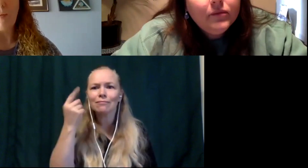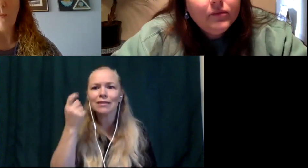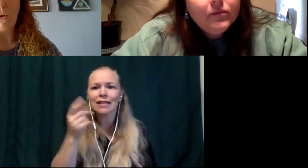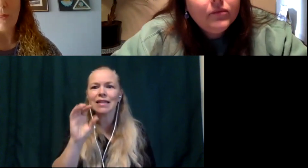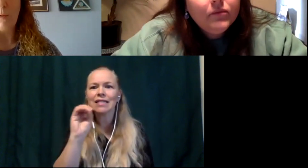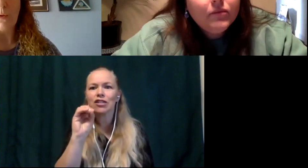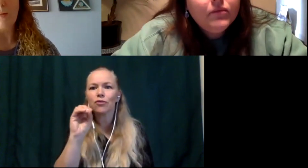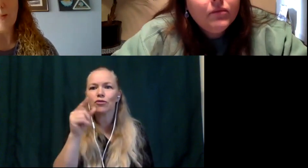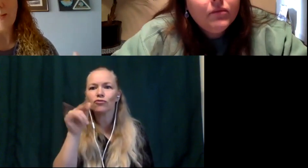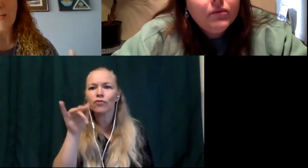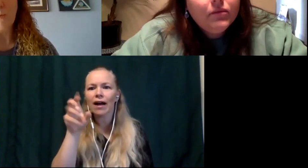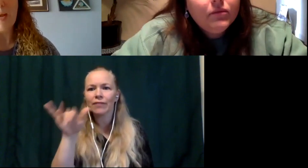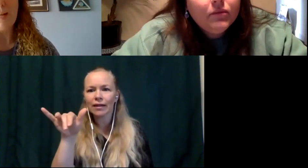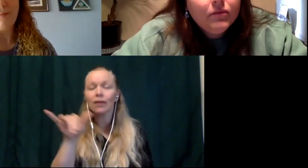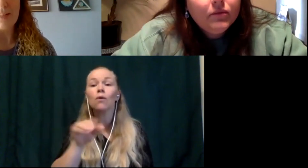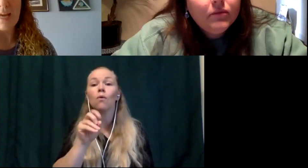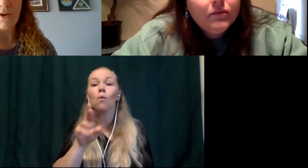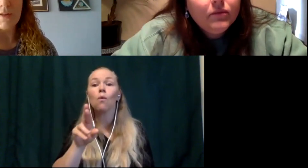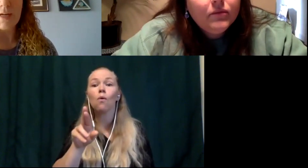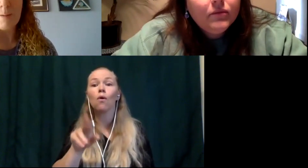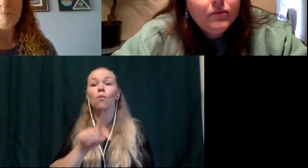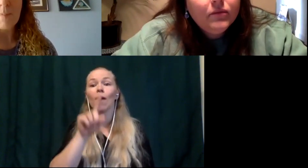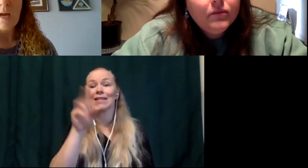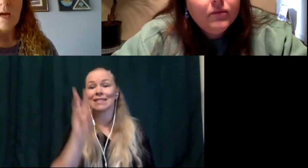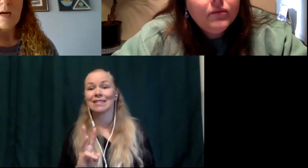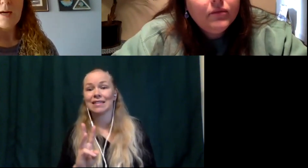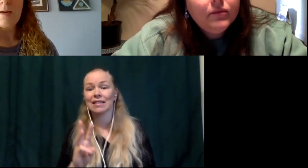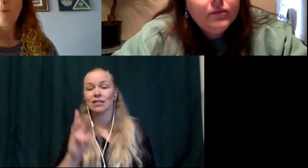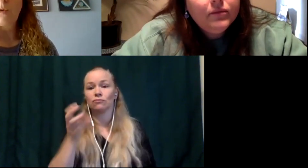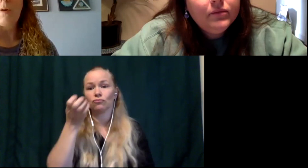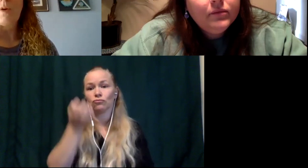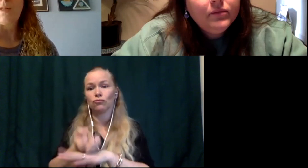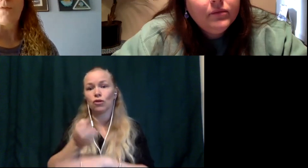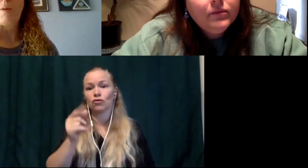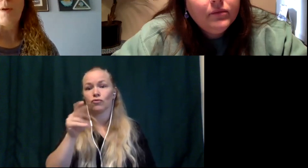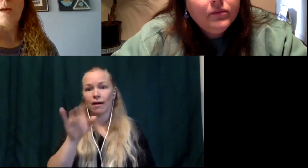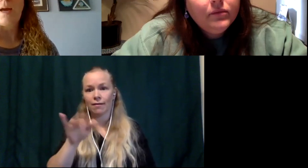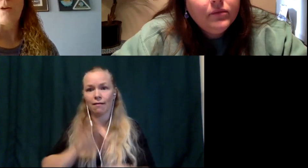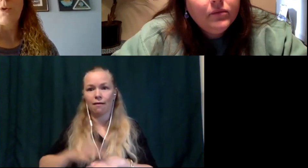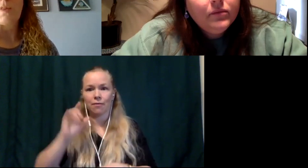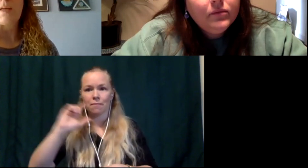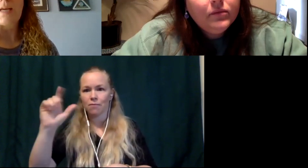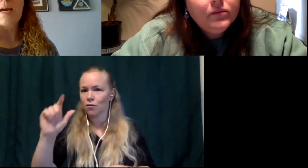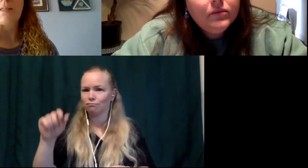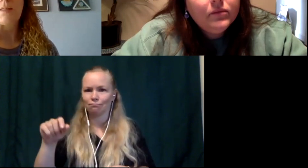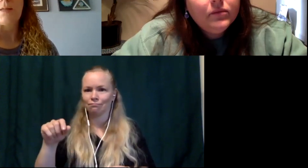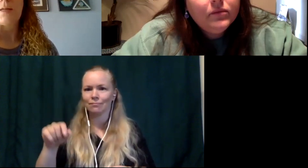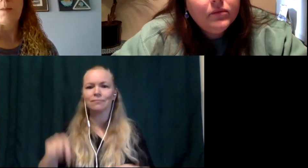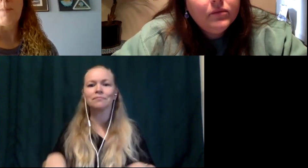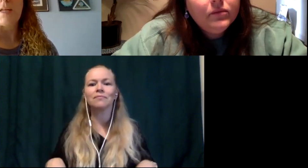1/6 gravity when you're on the moon, that's not too bad to have to stand all the time. So it wasn't very big. I don't know the